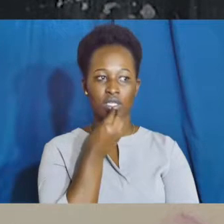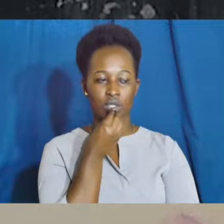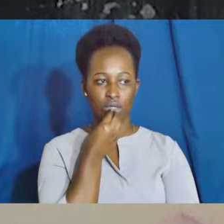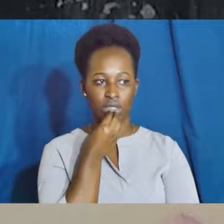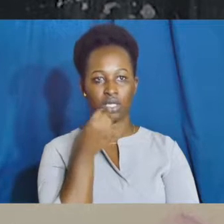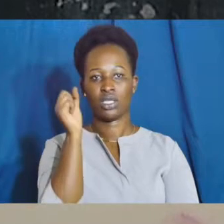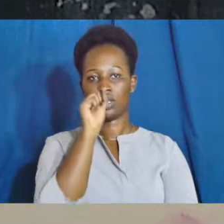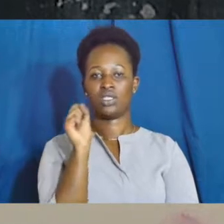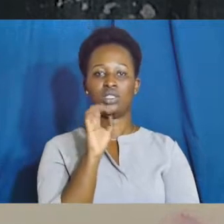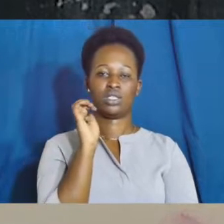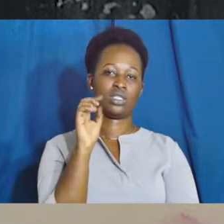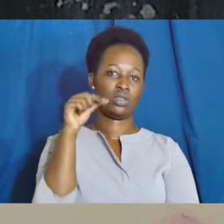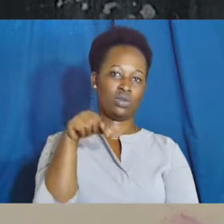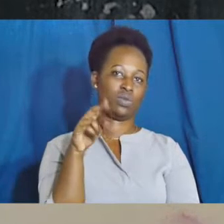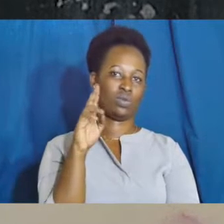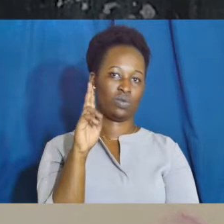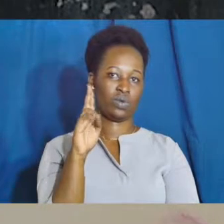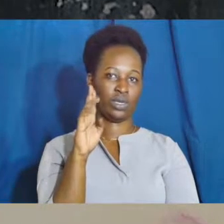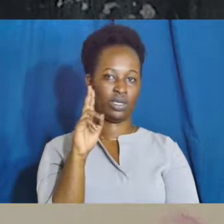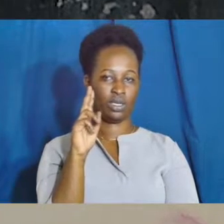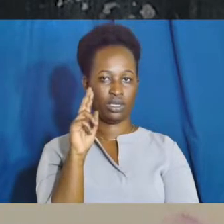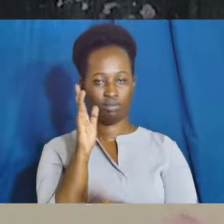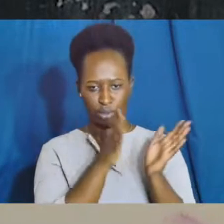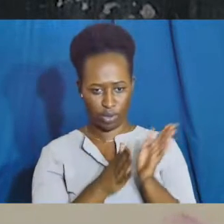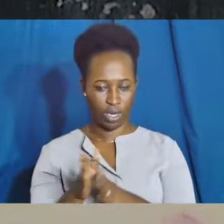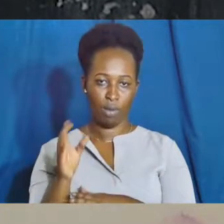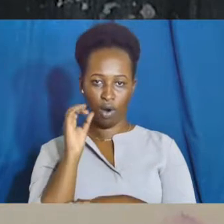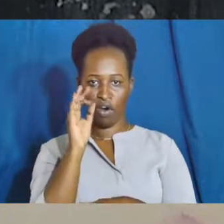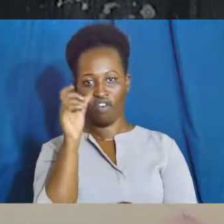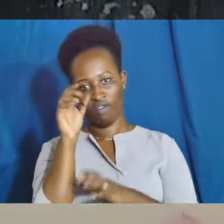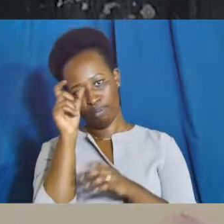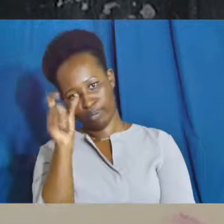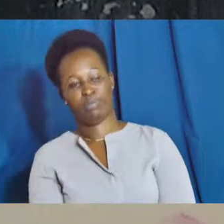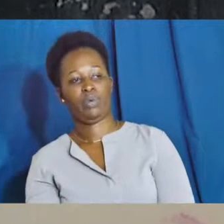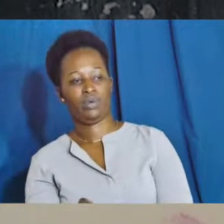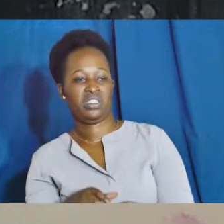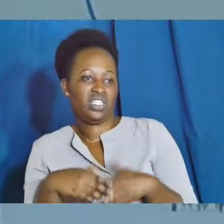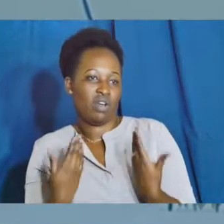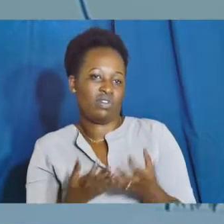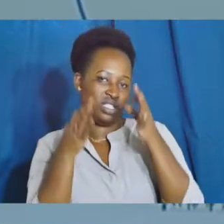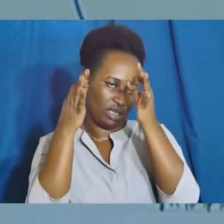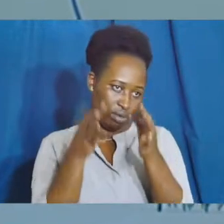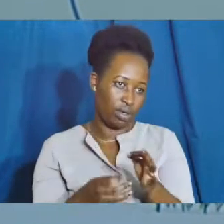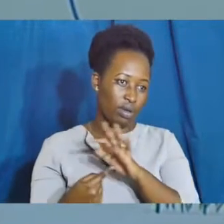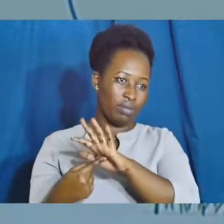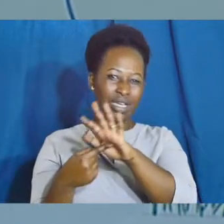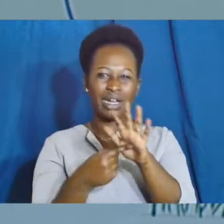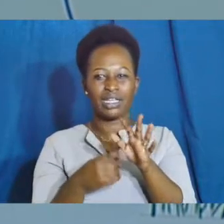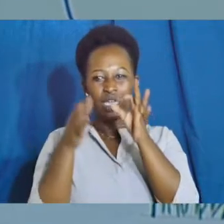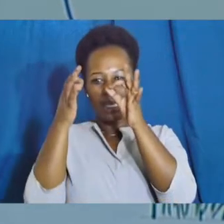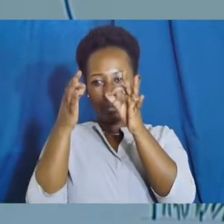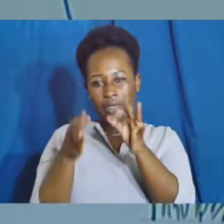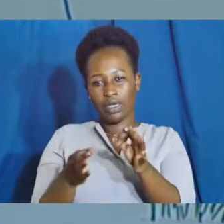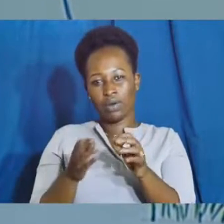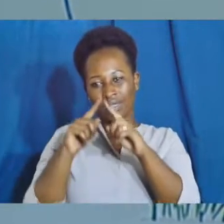nutritional sequence of organisms. It shows how organisms depend on each other for food.